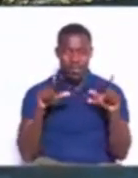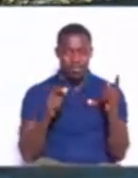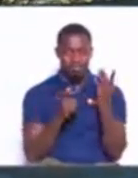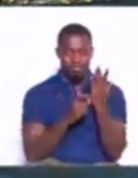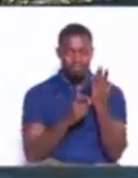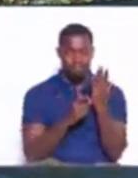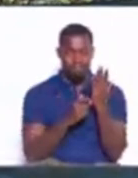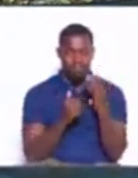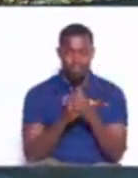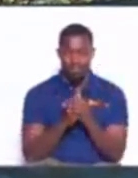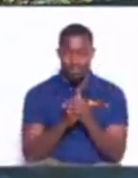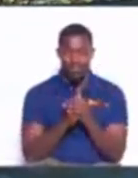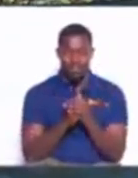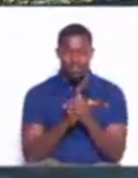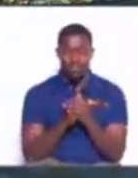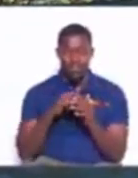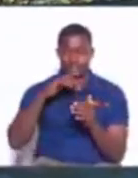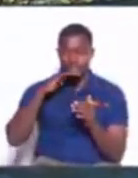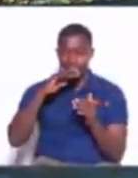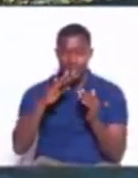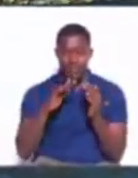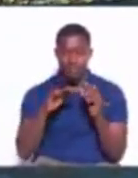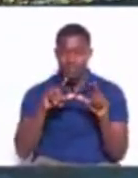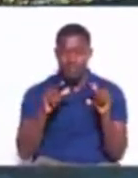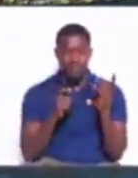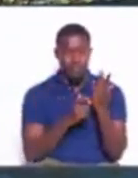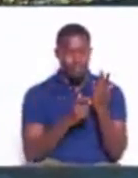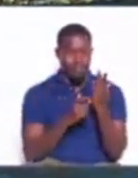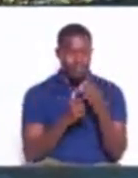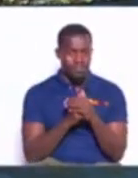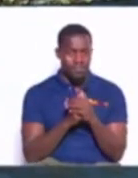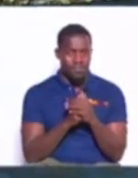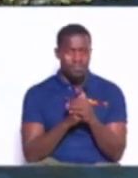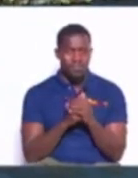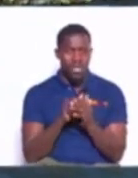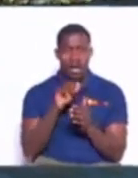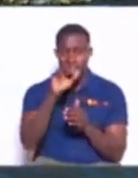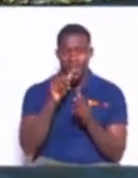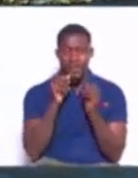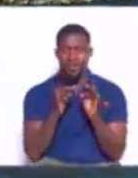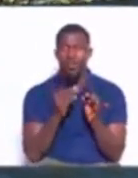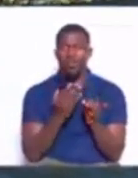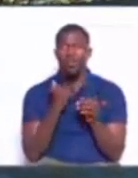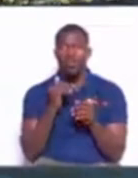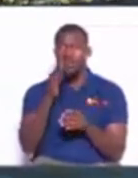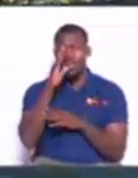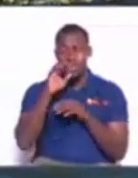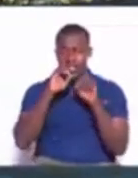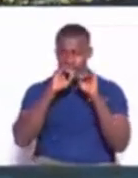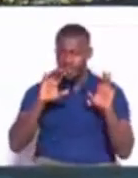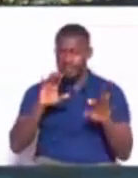You need power. You need the blessings of God. You just come, and I'll pray over you.